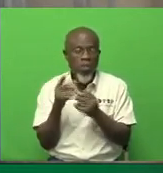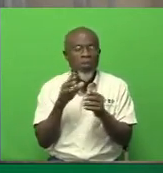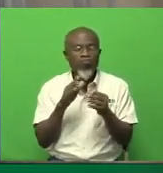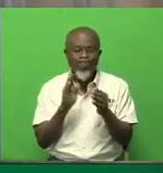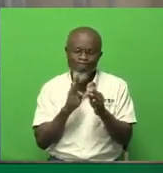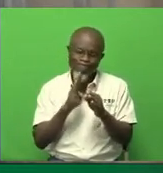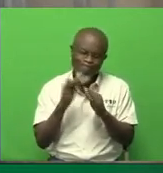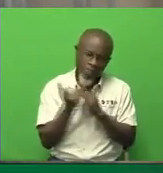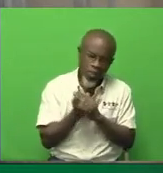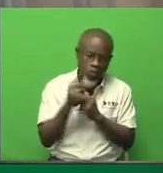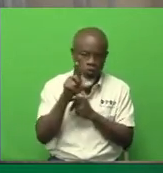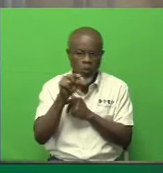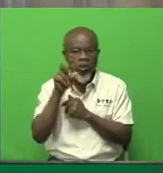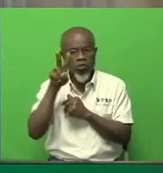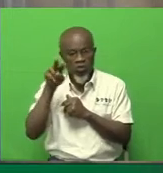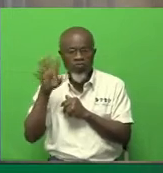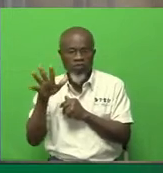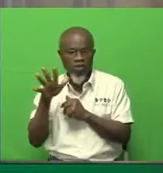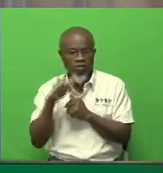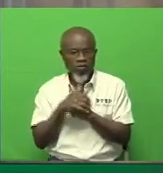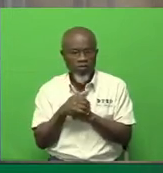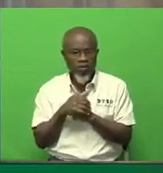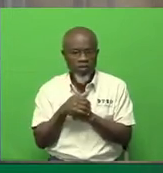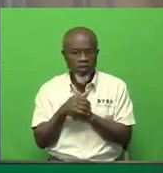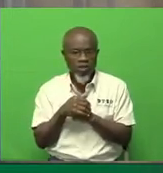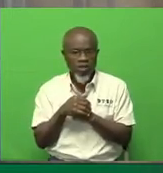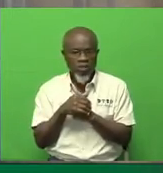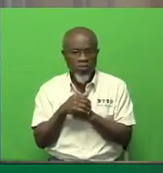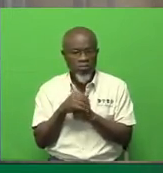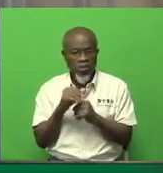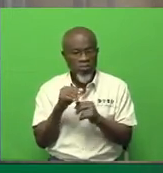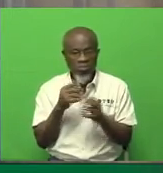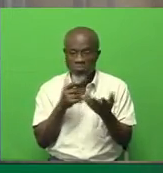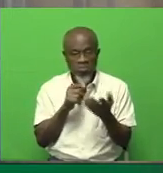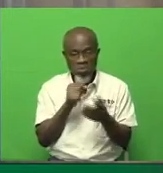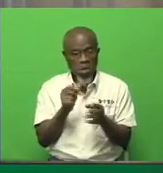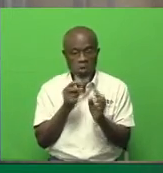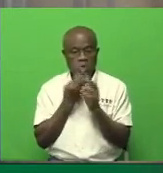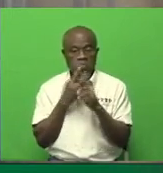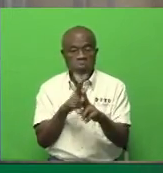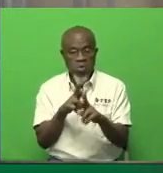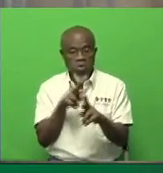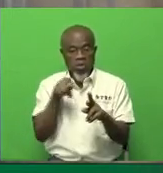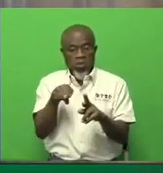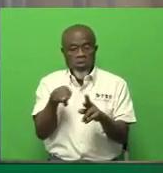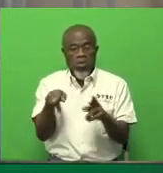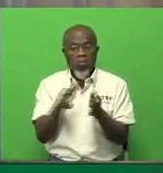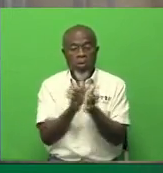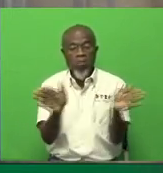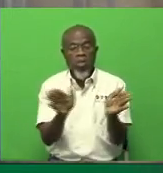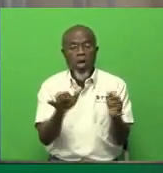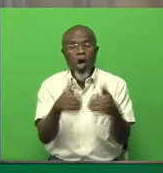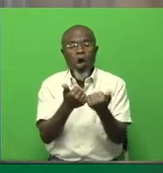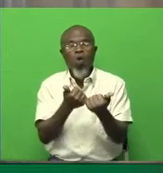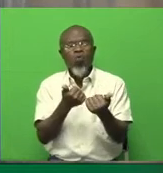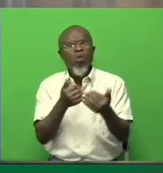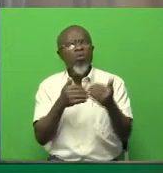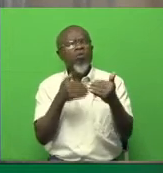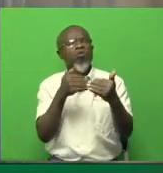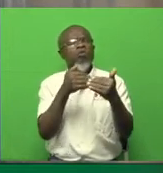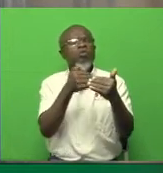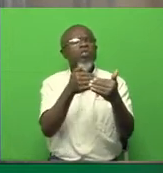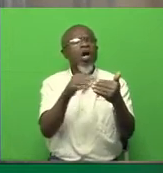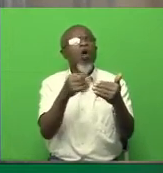told us instead of reporting to the nation and how far the government had reached with becoming a fully